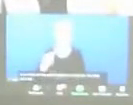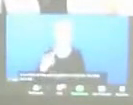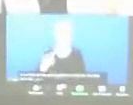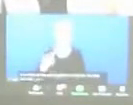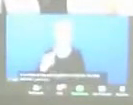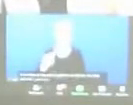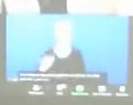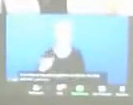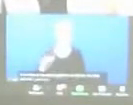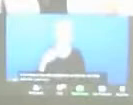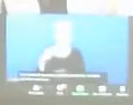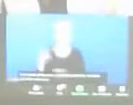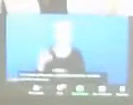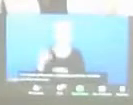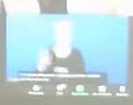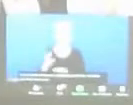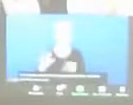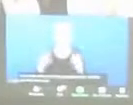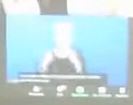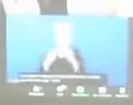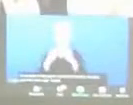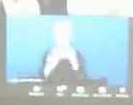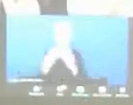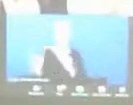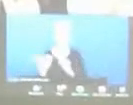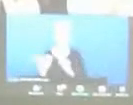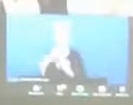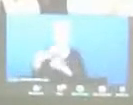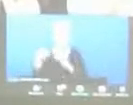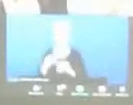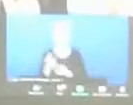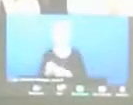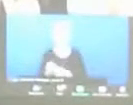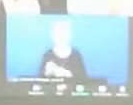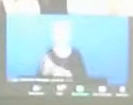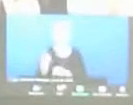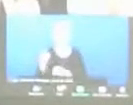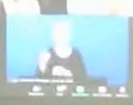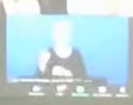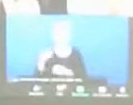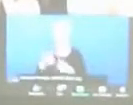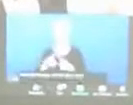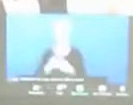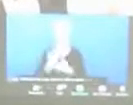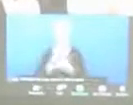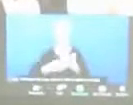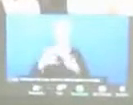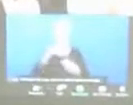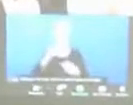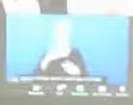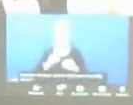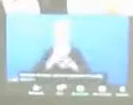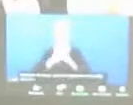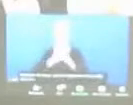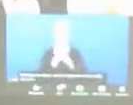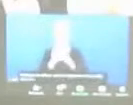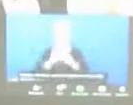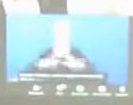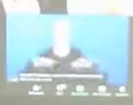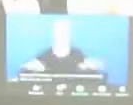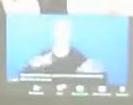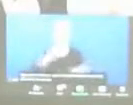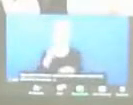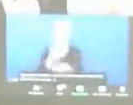ago during the first wave of the pandemic, which of course made it incredibly difficult to meet people.